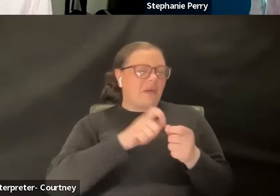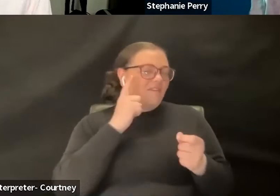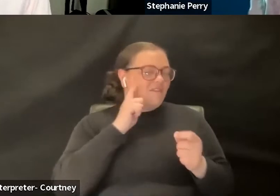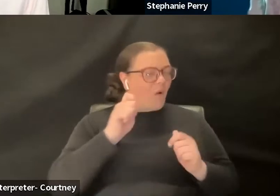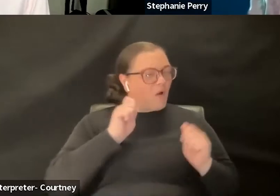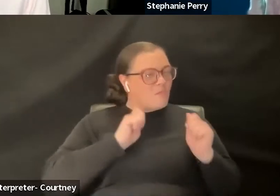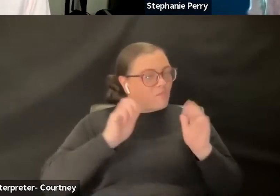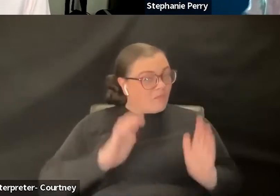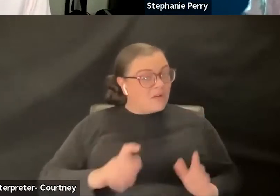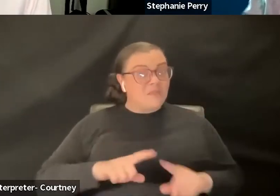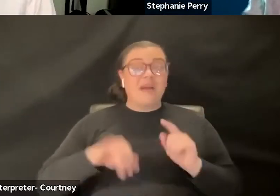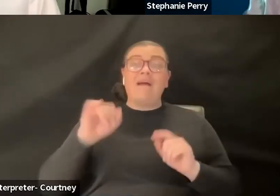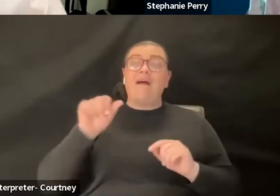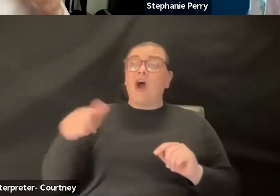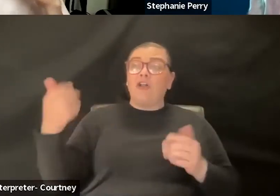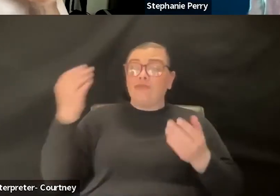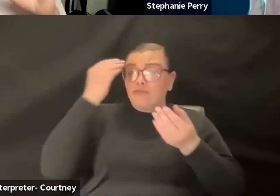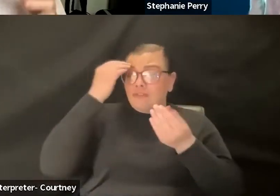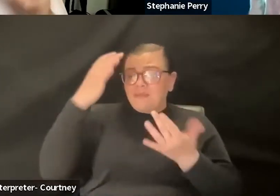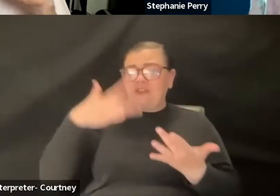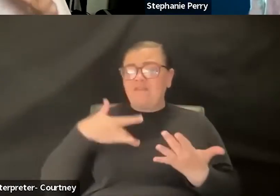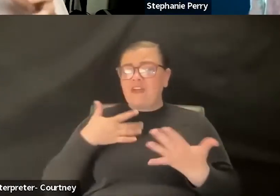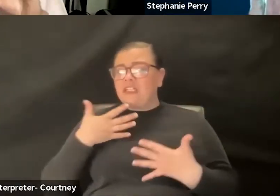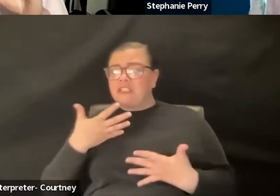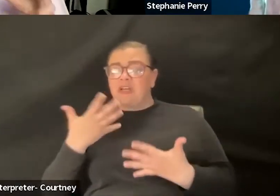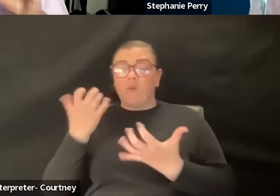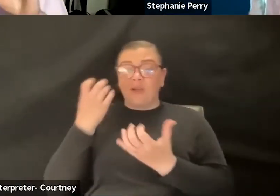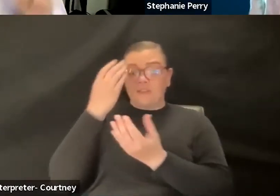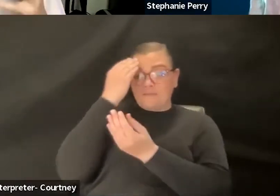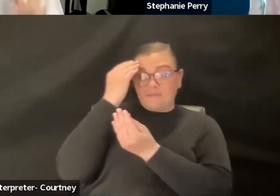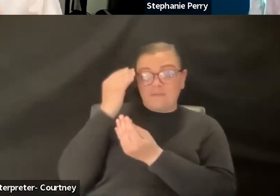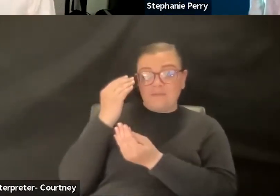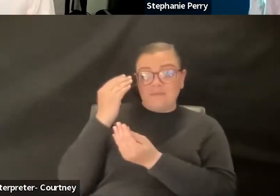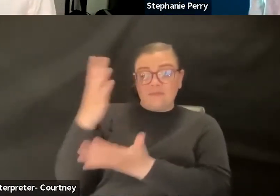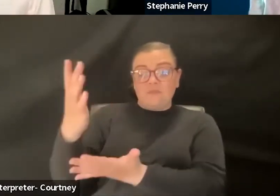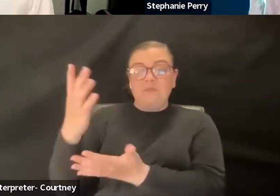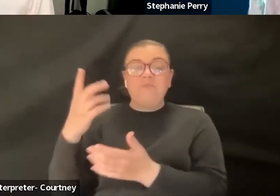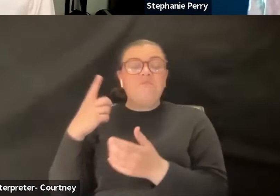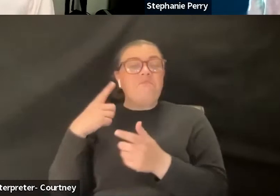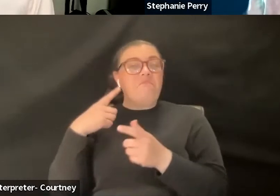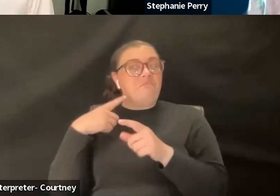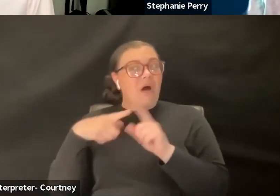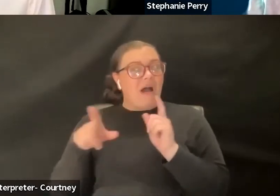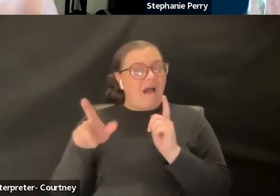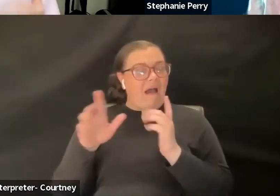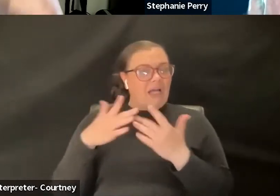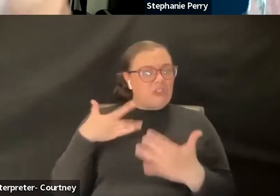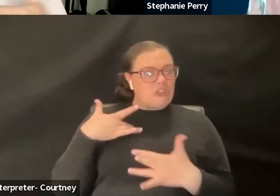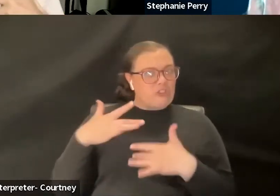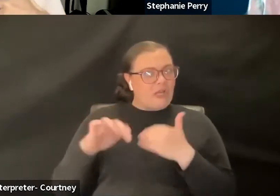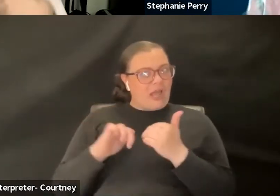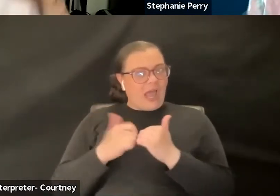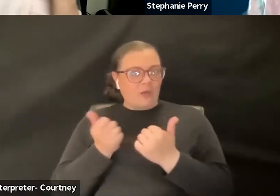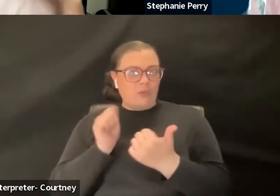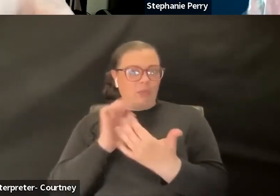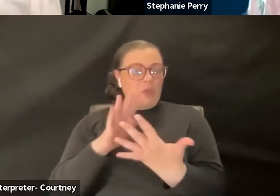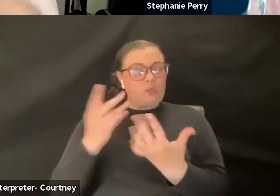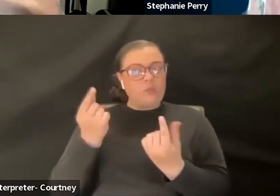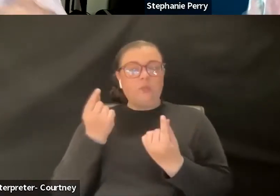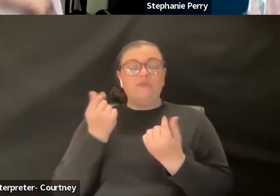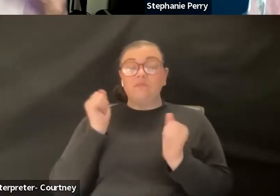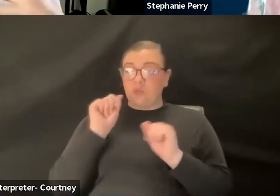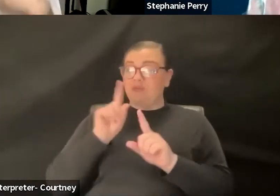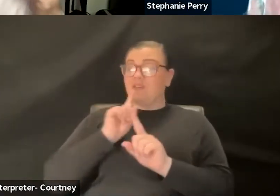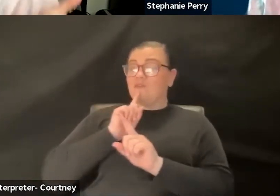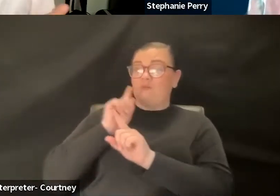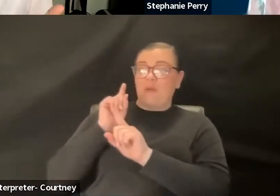other information you have around how staff treats the sensitive nature of some of these issues. I know performers